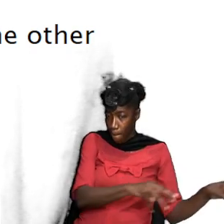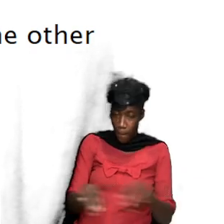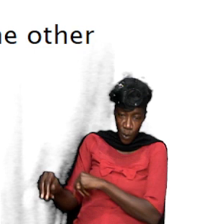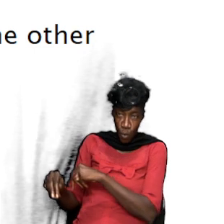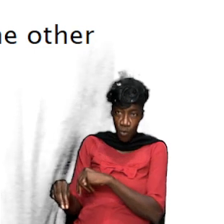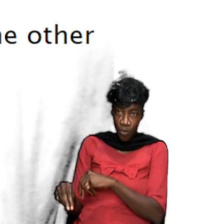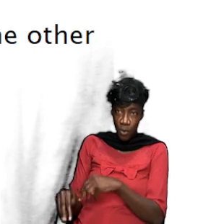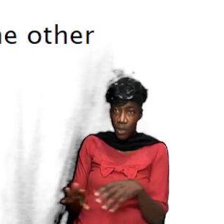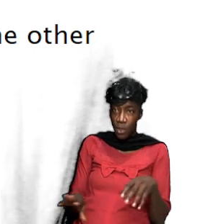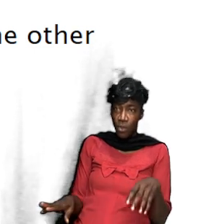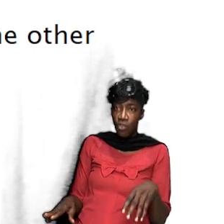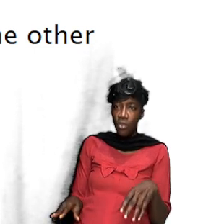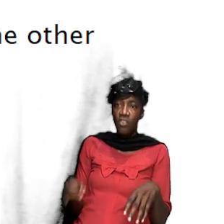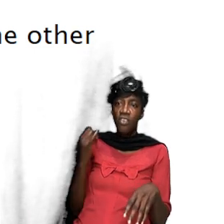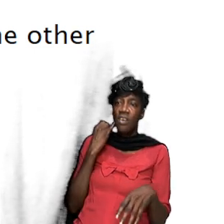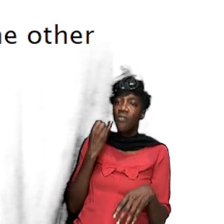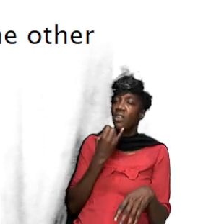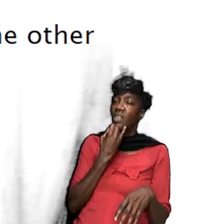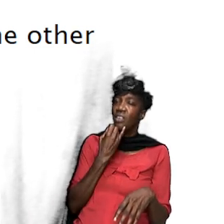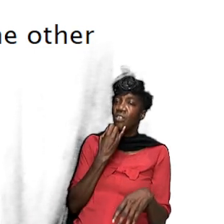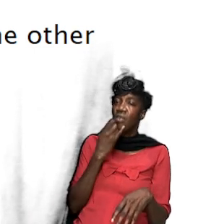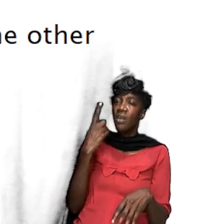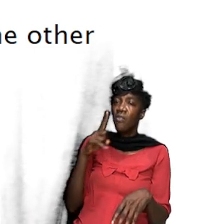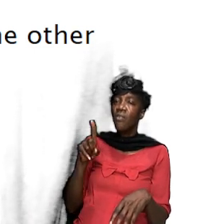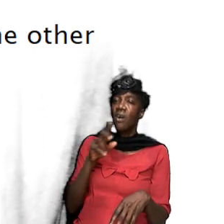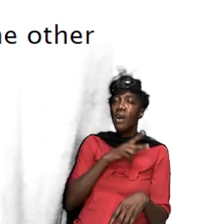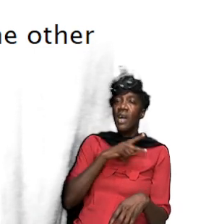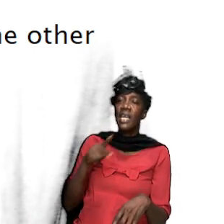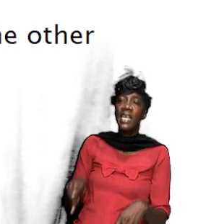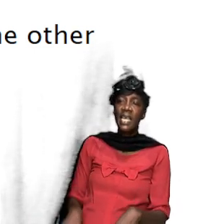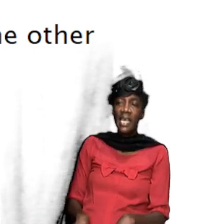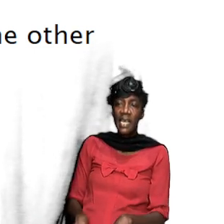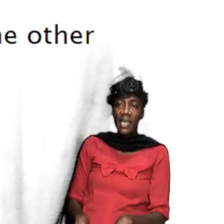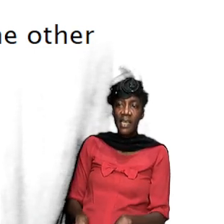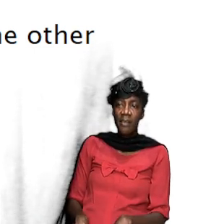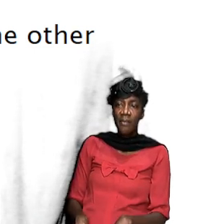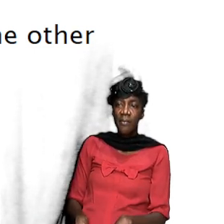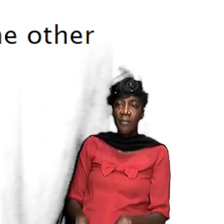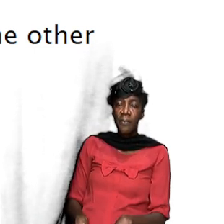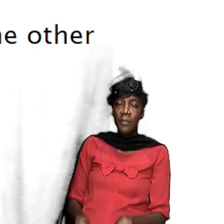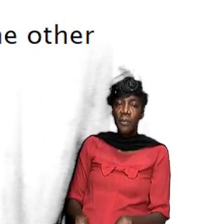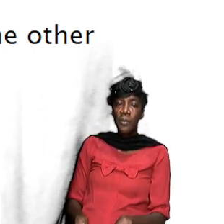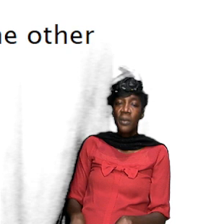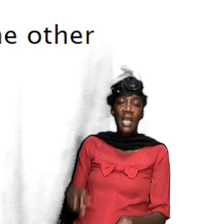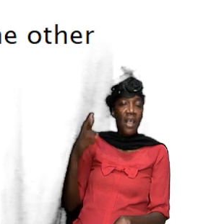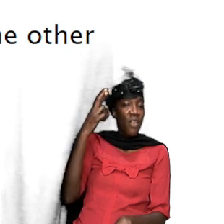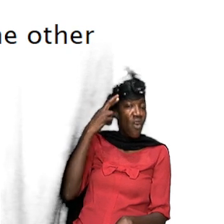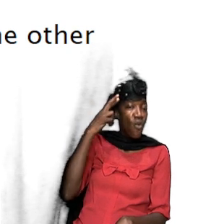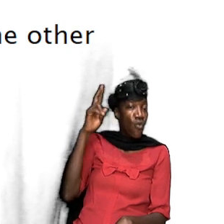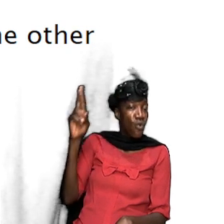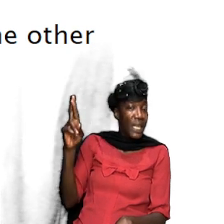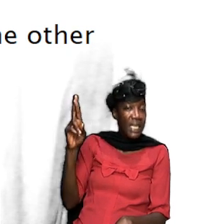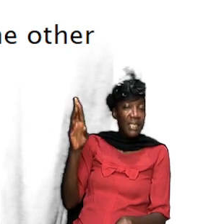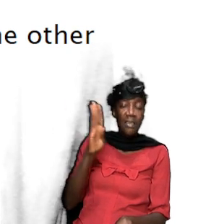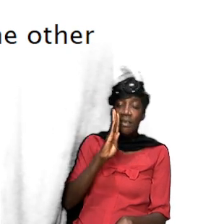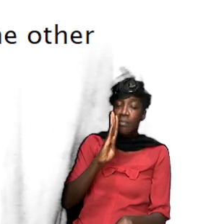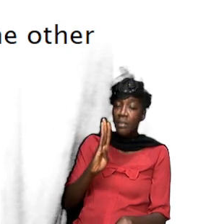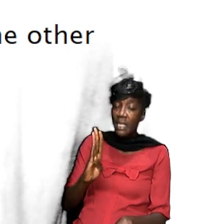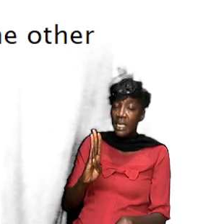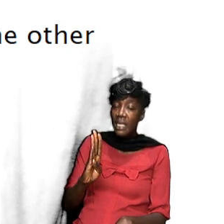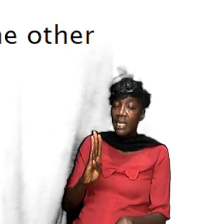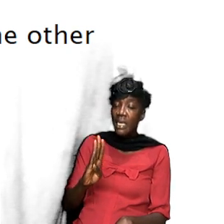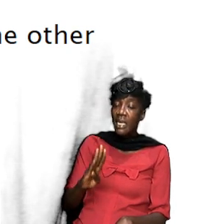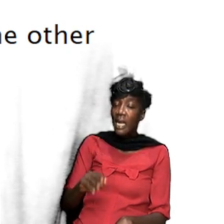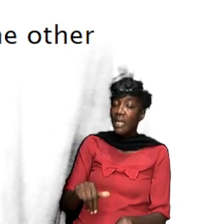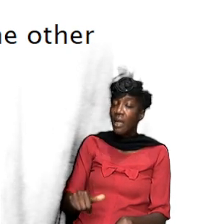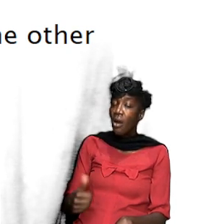The children of Israel asked for a king. And the reason why they asked for a king was to be like the other